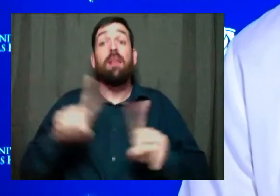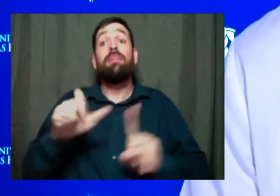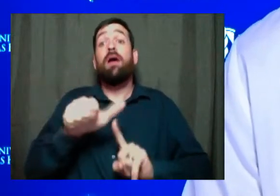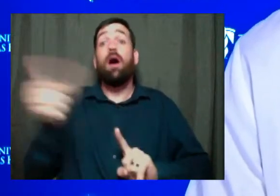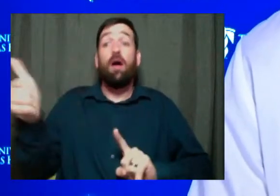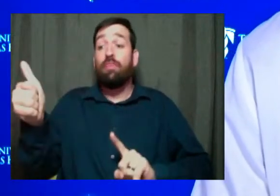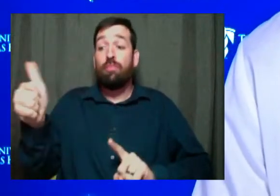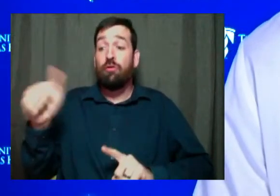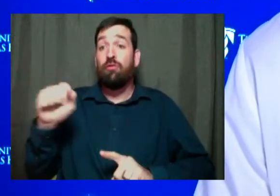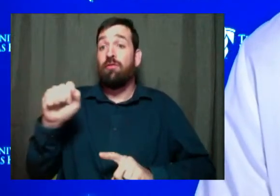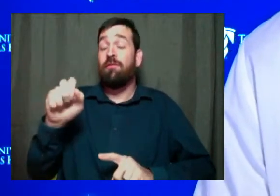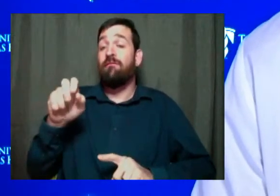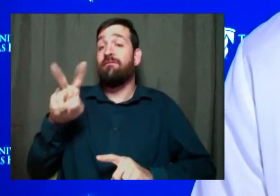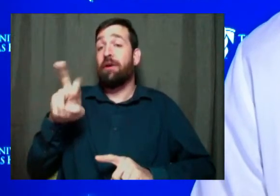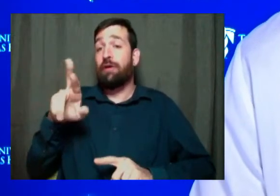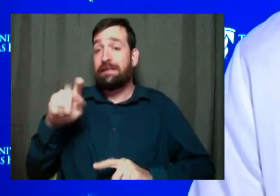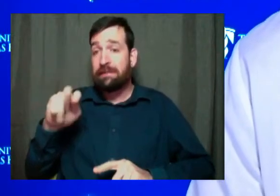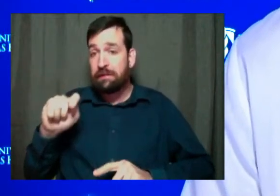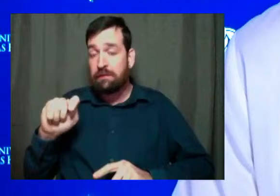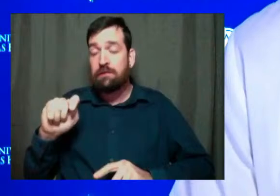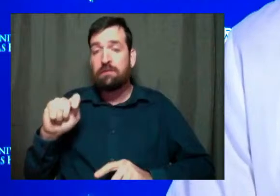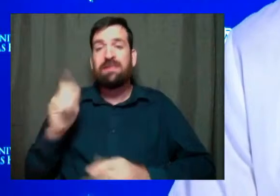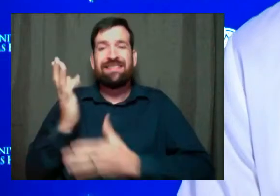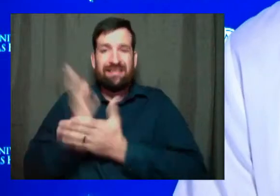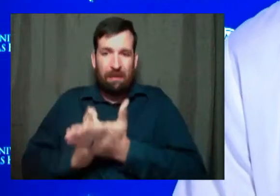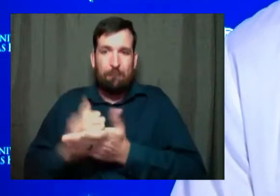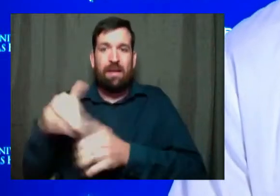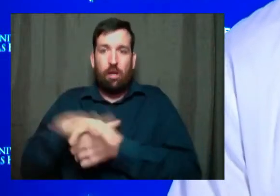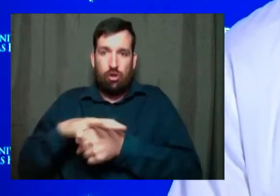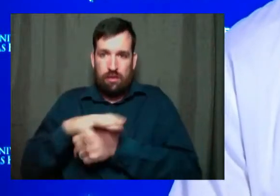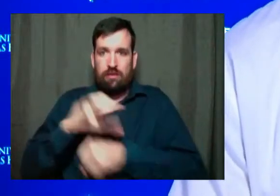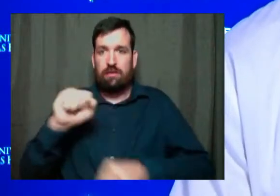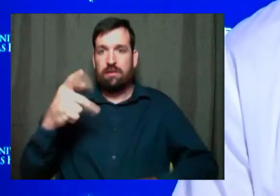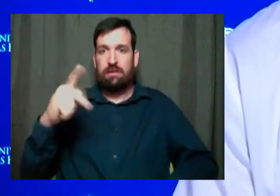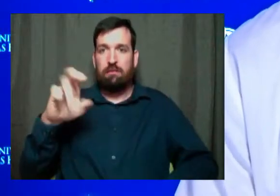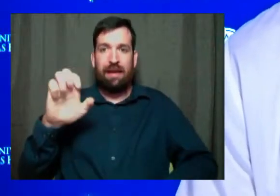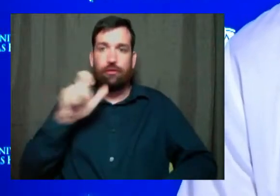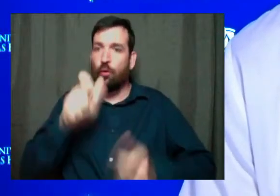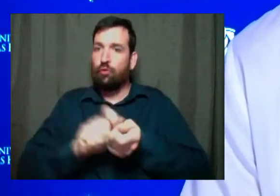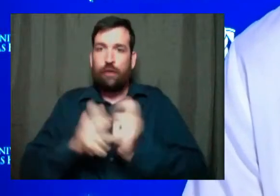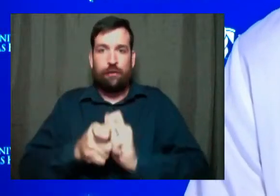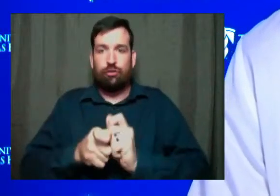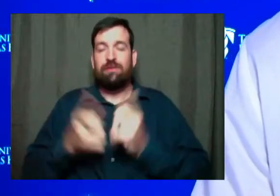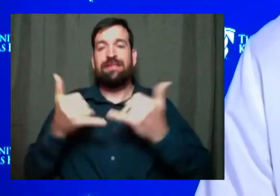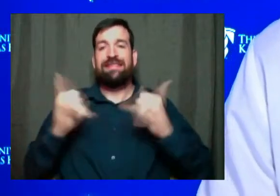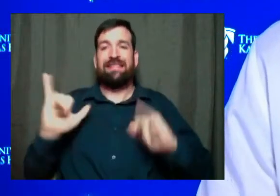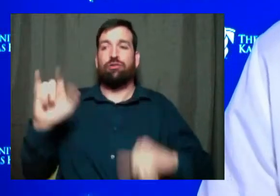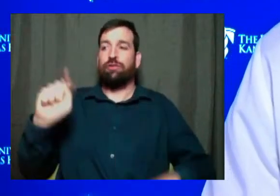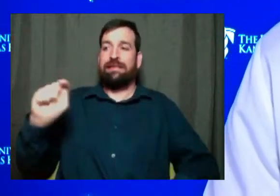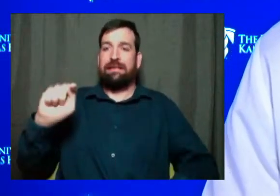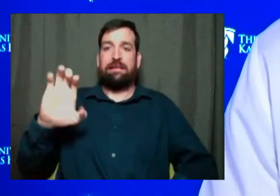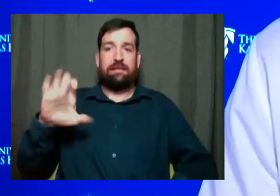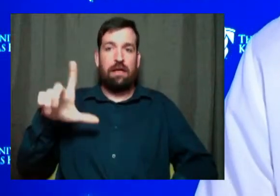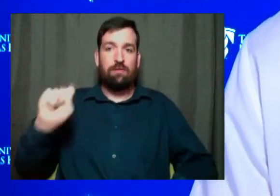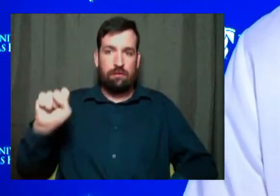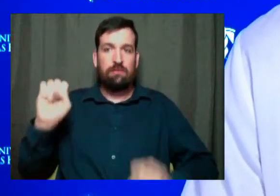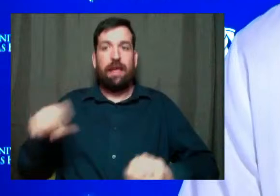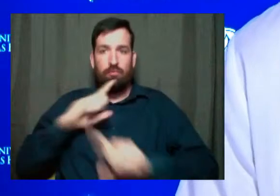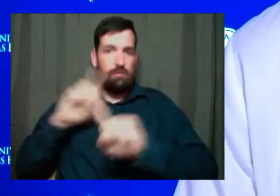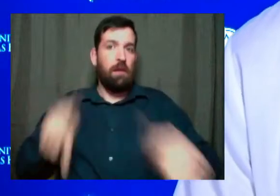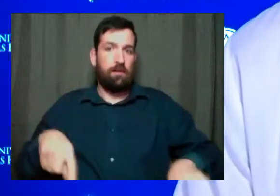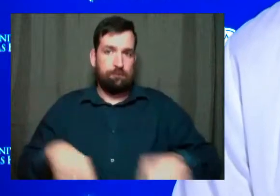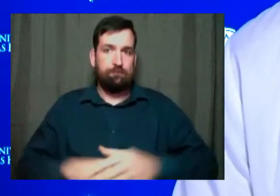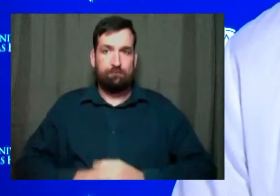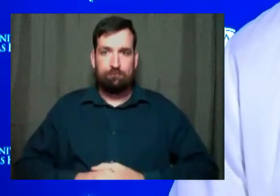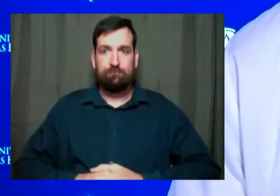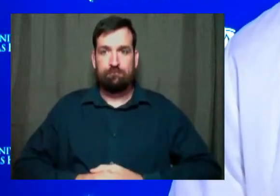conserved regions on the spike protein that don't change, that still our T cells can react to. We also know that